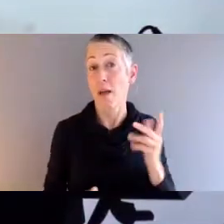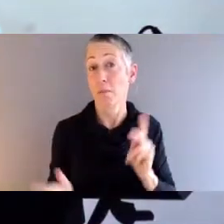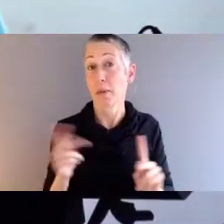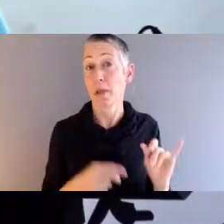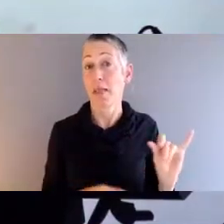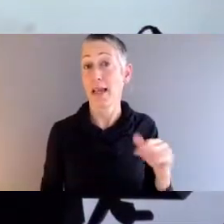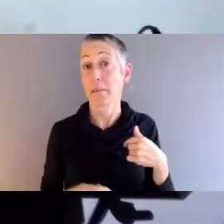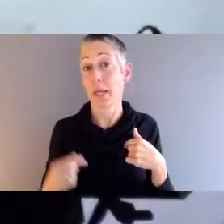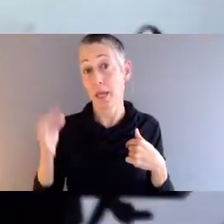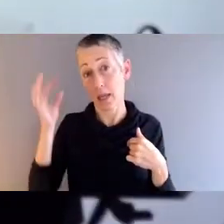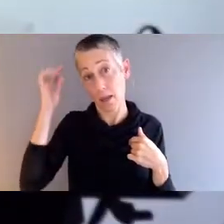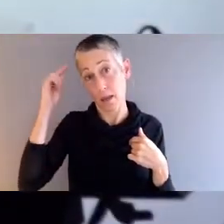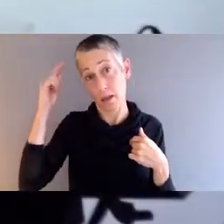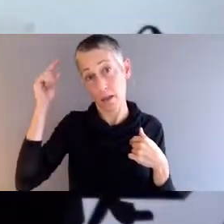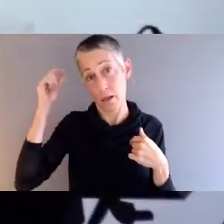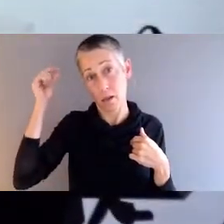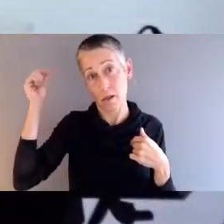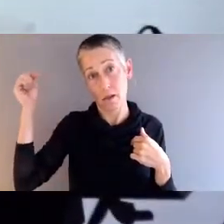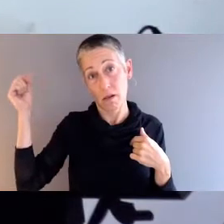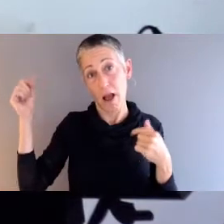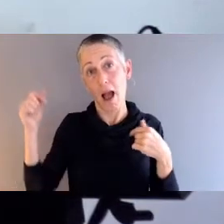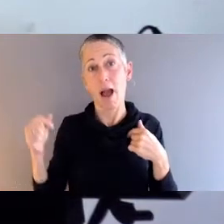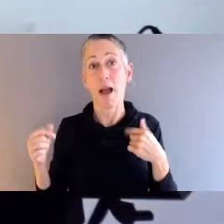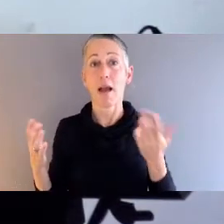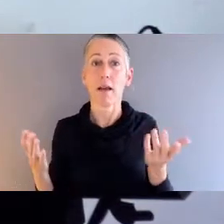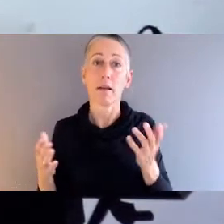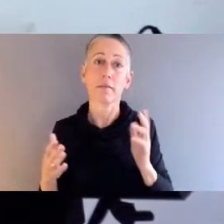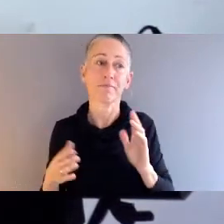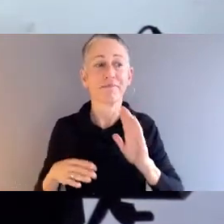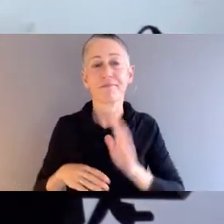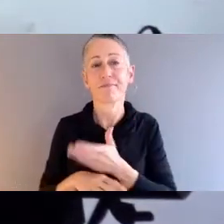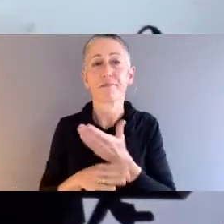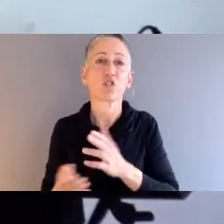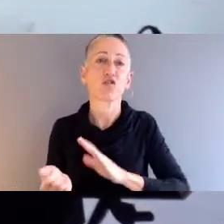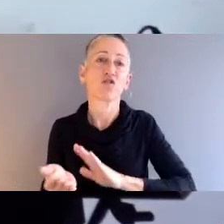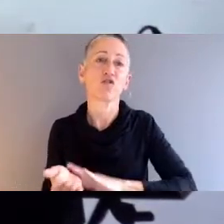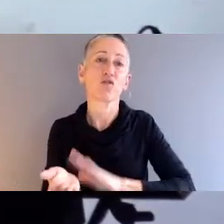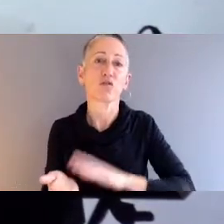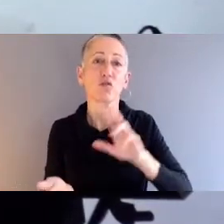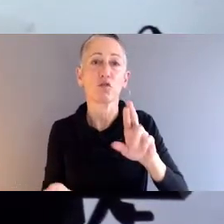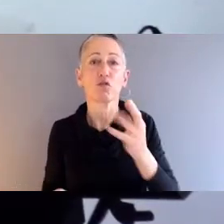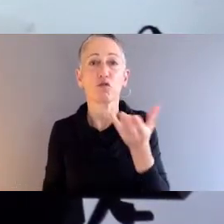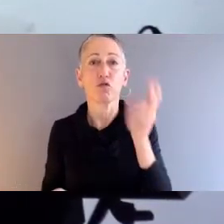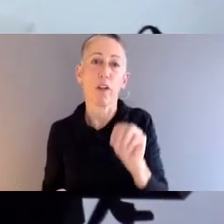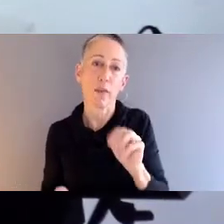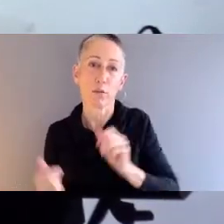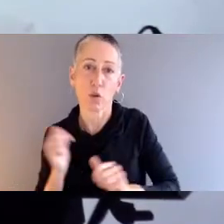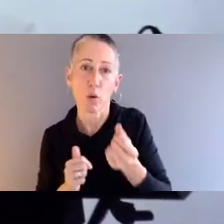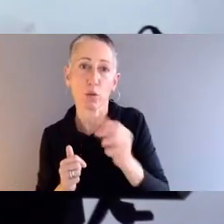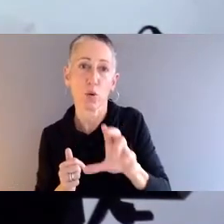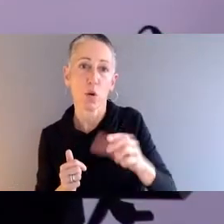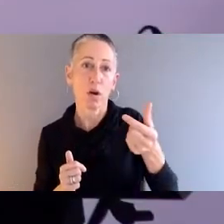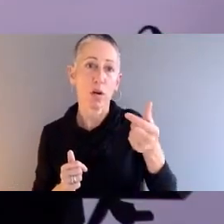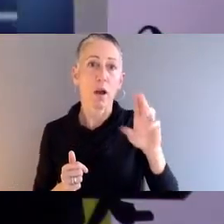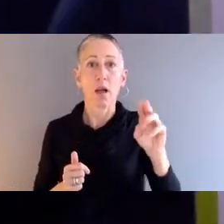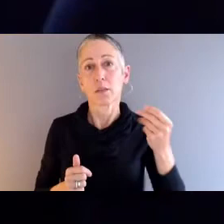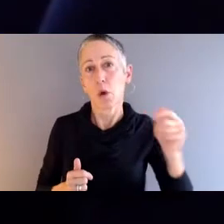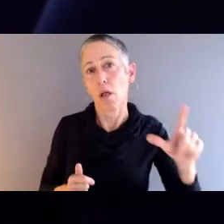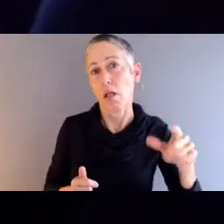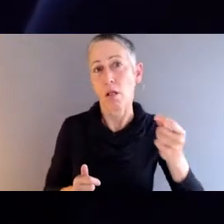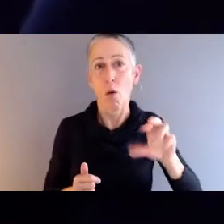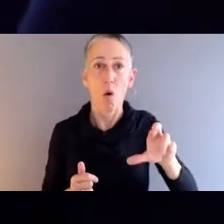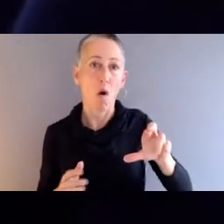play rhythm shows or things that have a lot of gospel music and R&B in them. There's